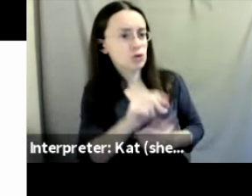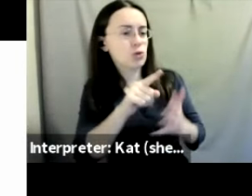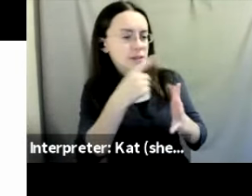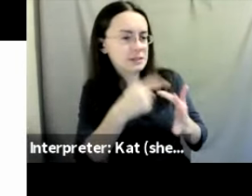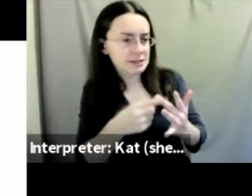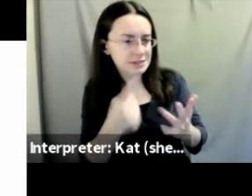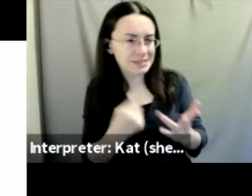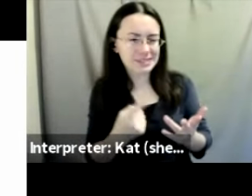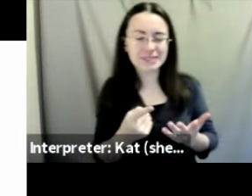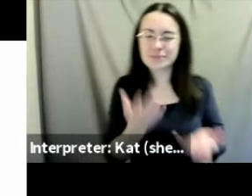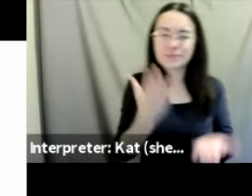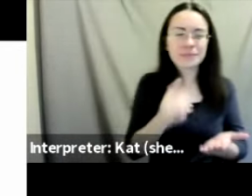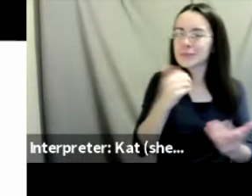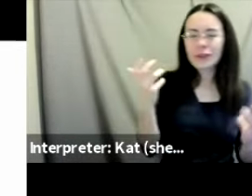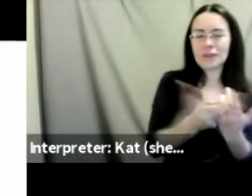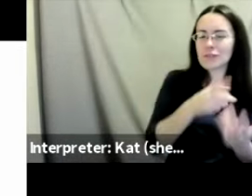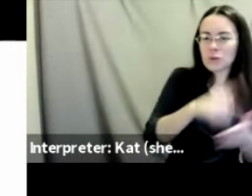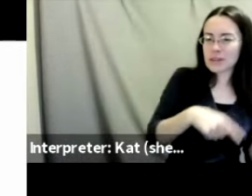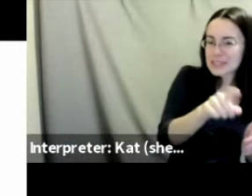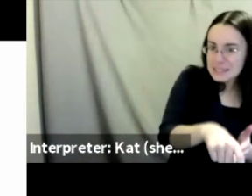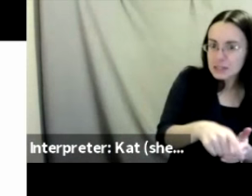and what they are looking for.